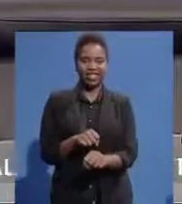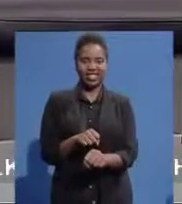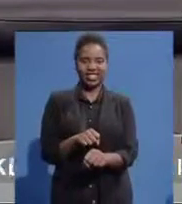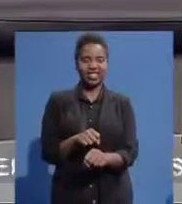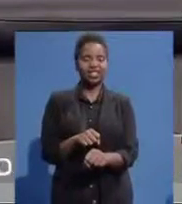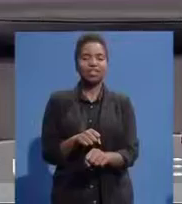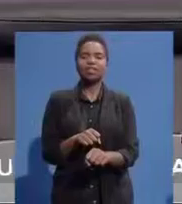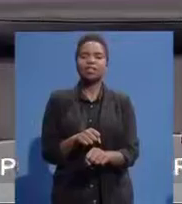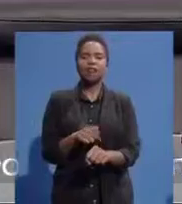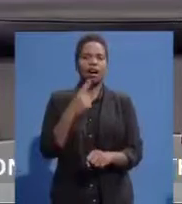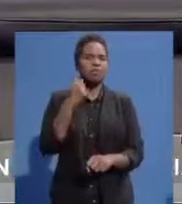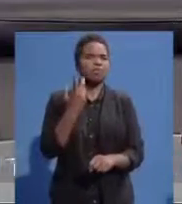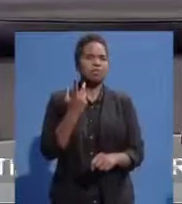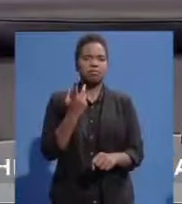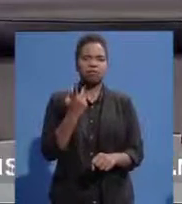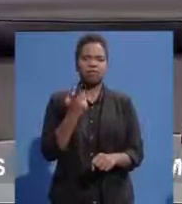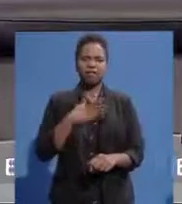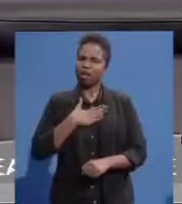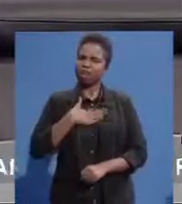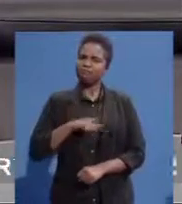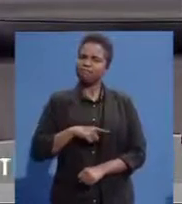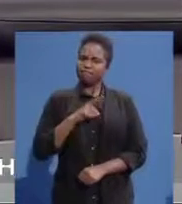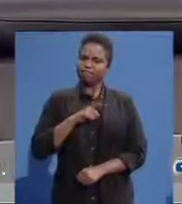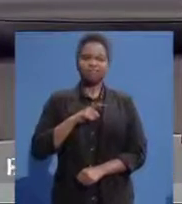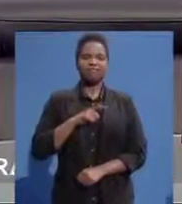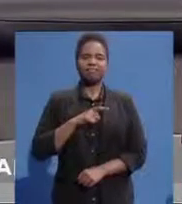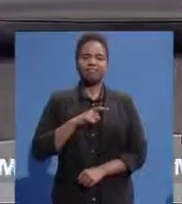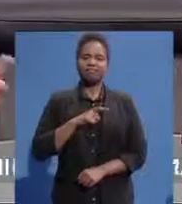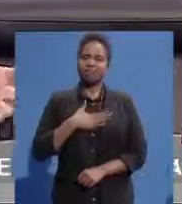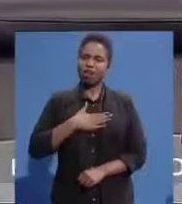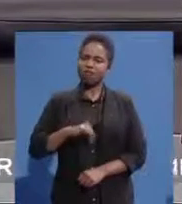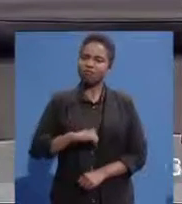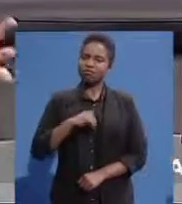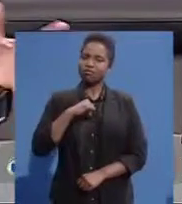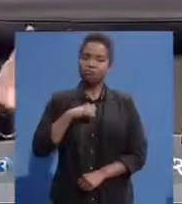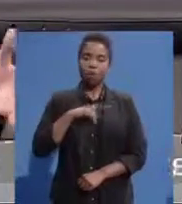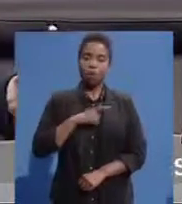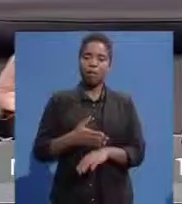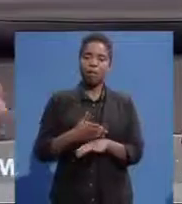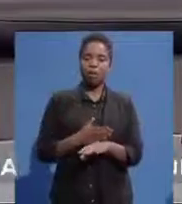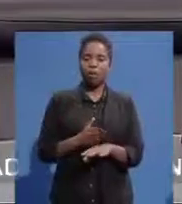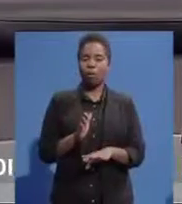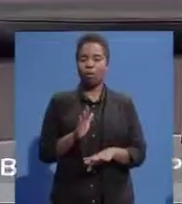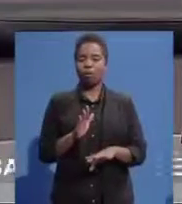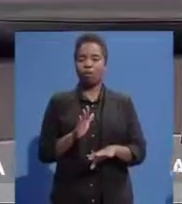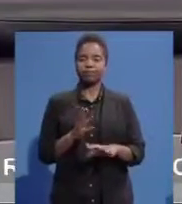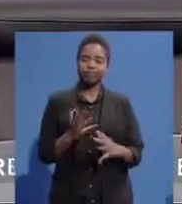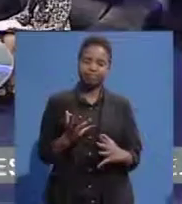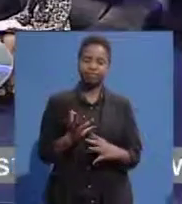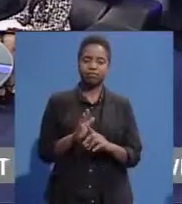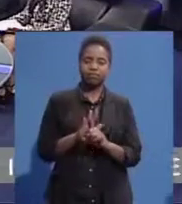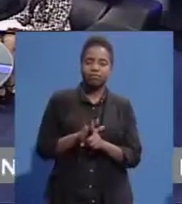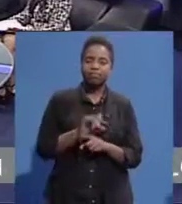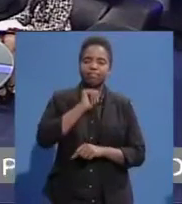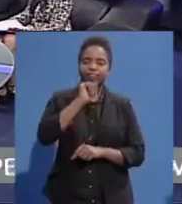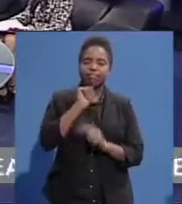time felt proud, and to the extent that they had suffered slights in the community at large, they